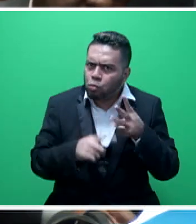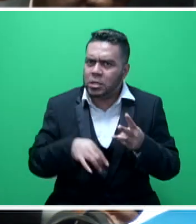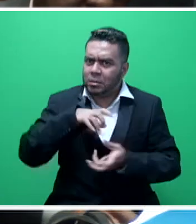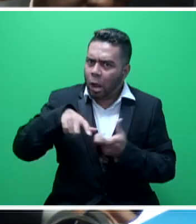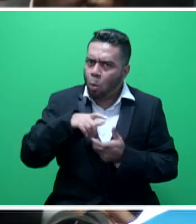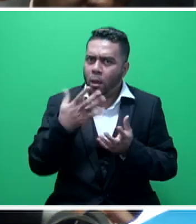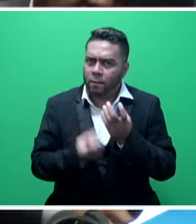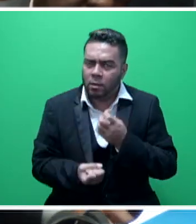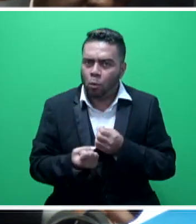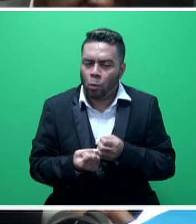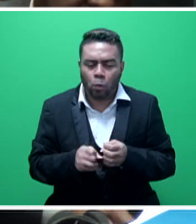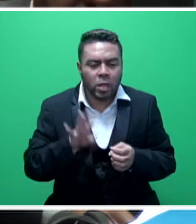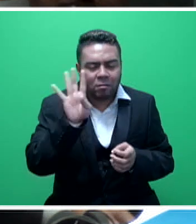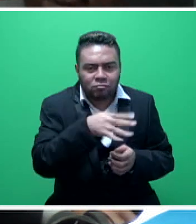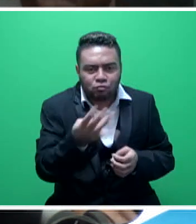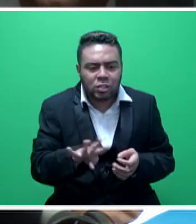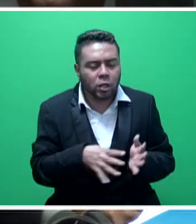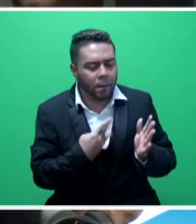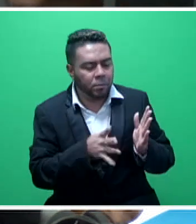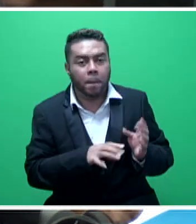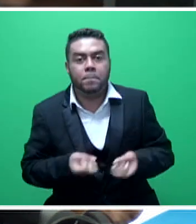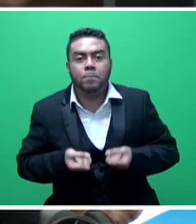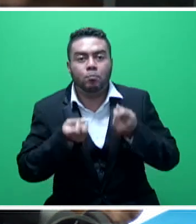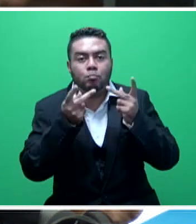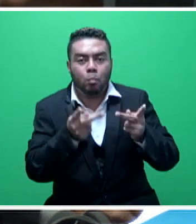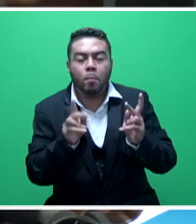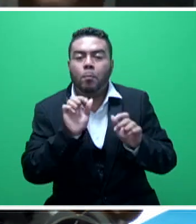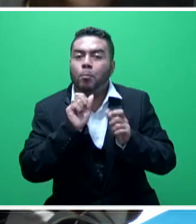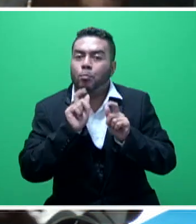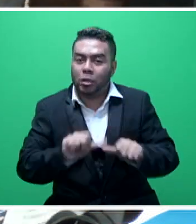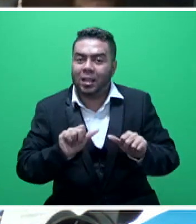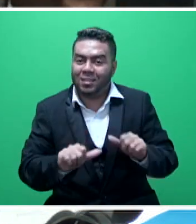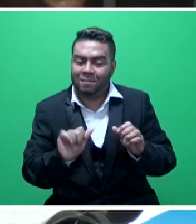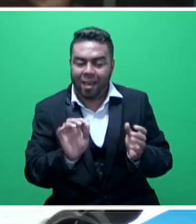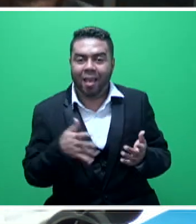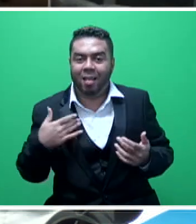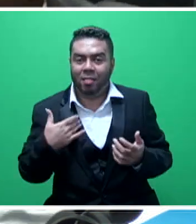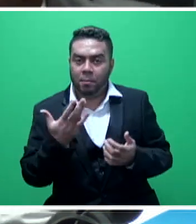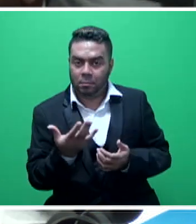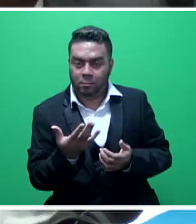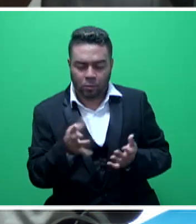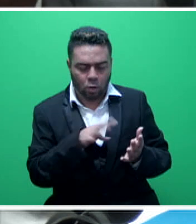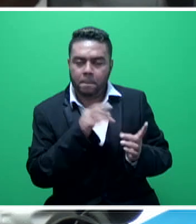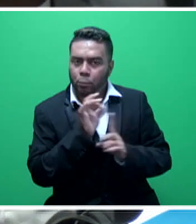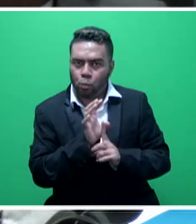screening and treatment and provide the protective health measures that were important. Honorable Speaker,